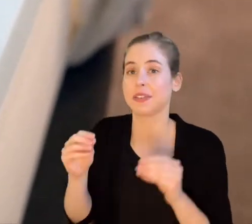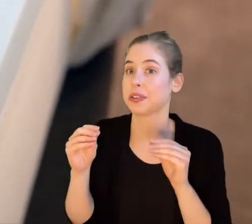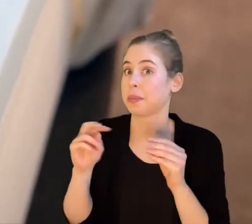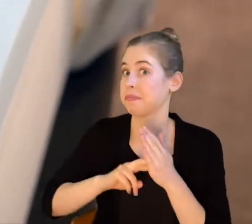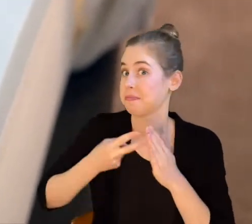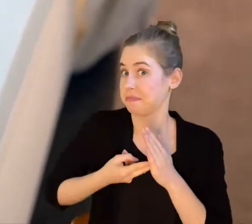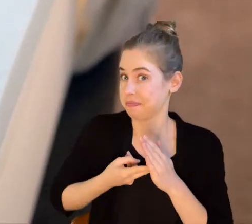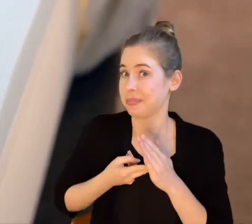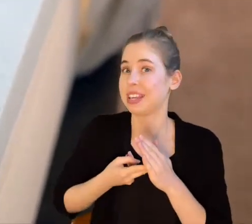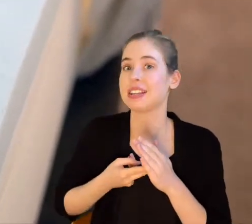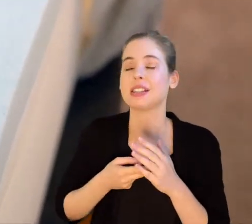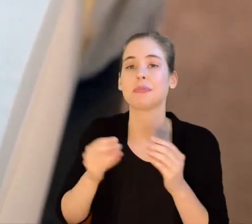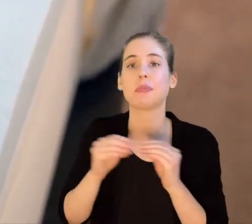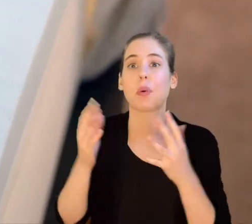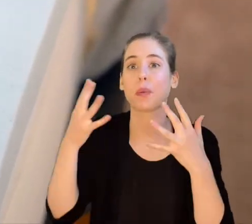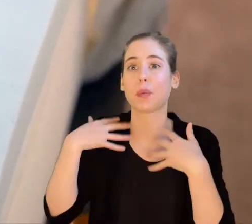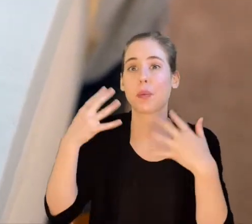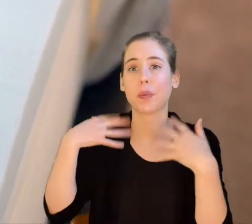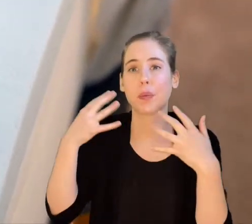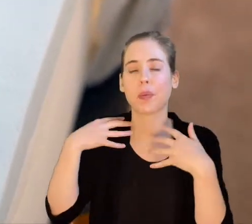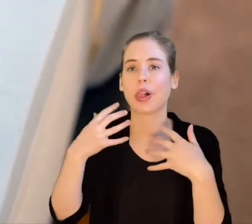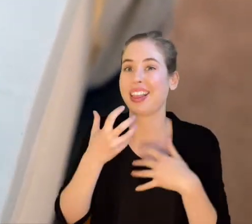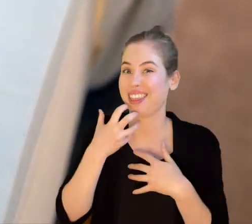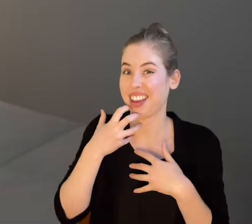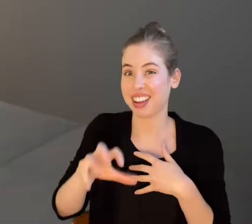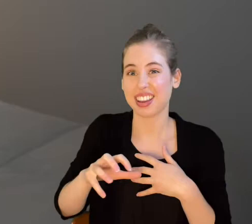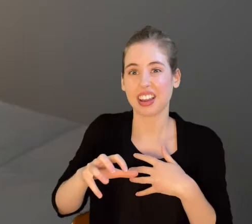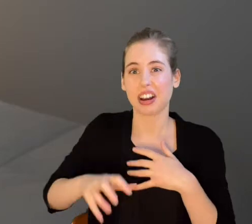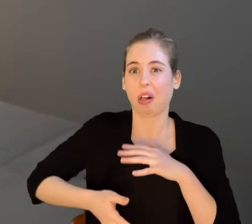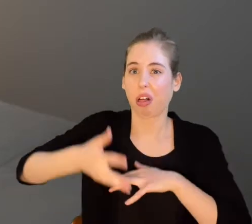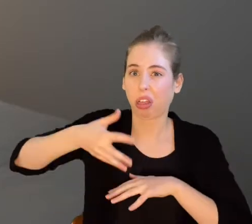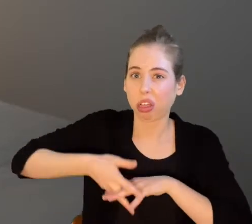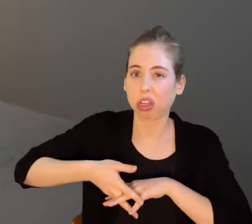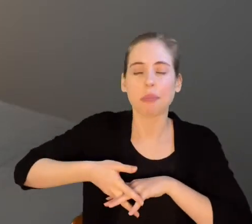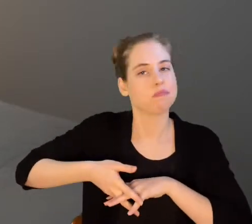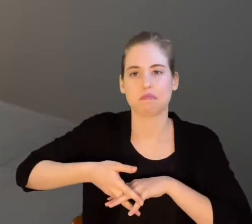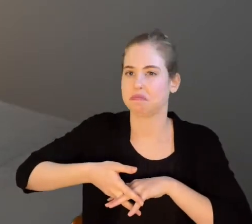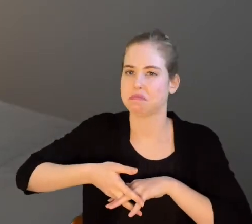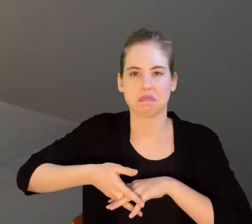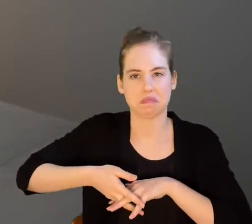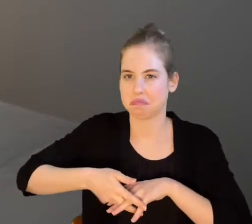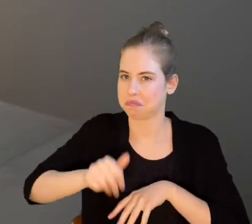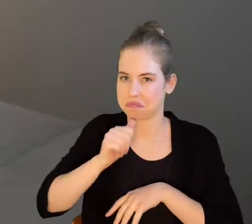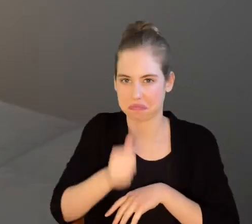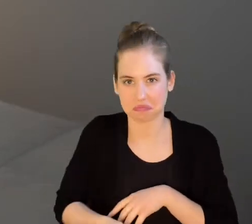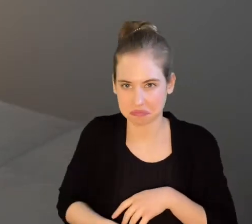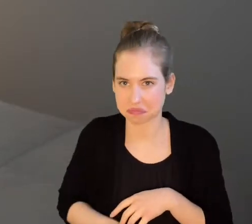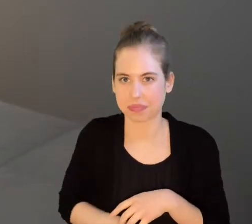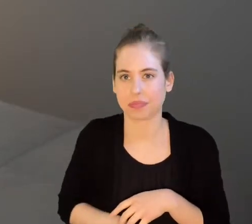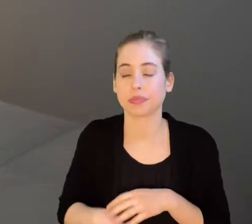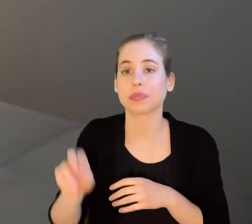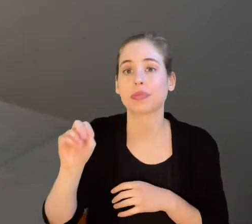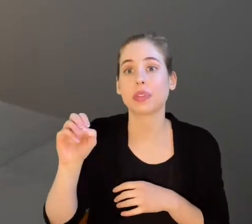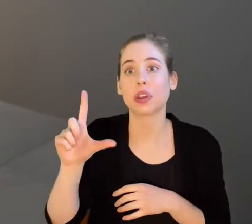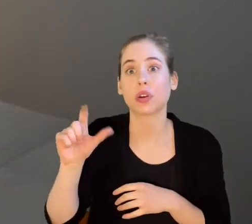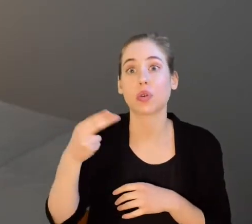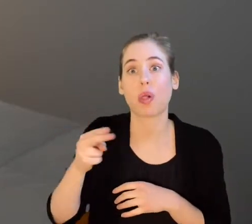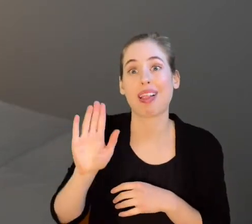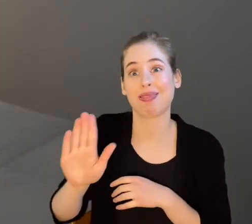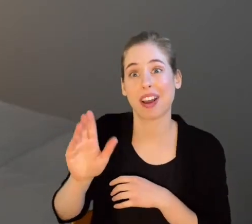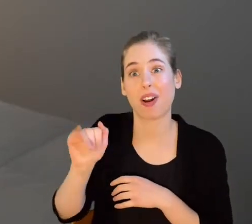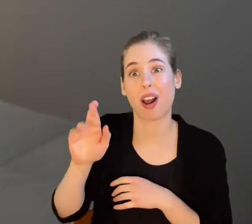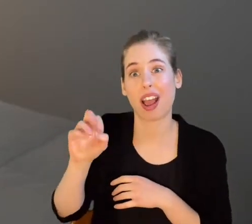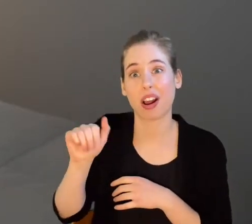dissipate heat faster, helping you sleep cooler. At the same time, NOLA's air foam is designed to offer four times the pressure